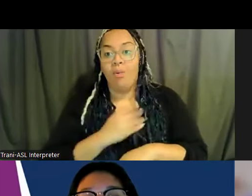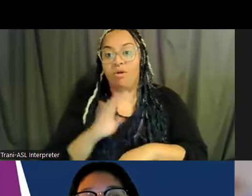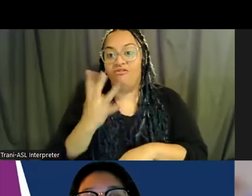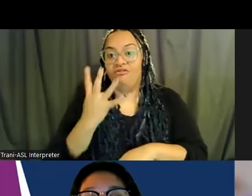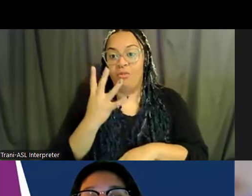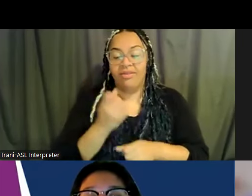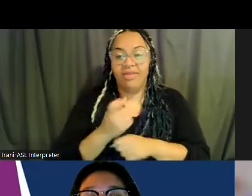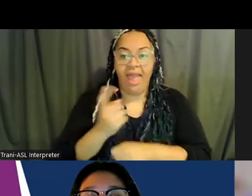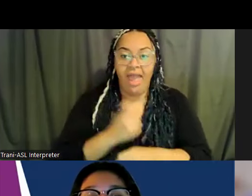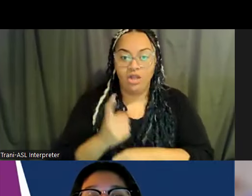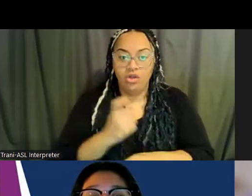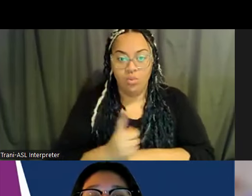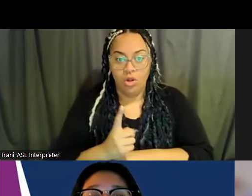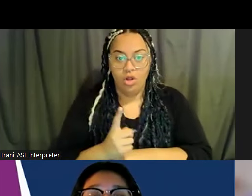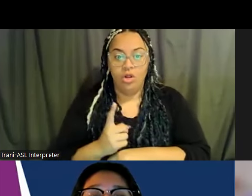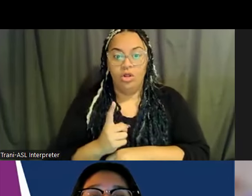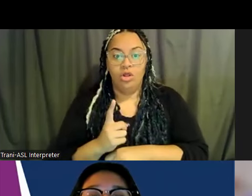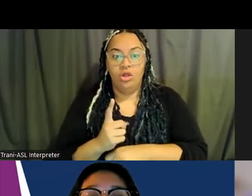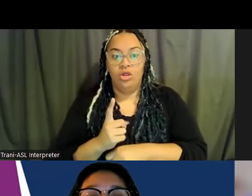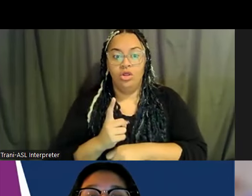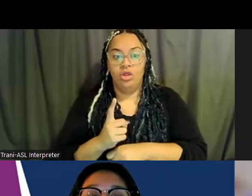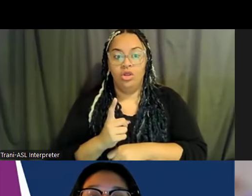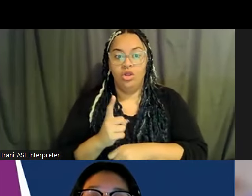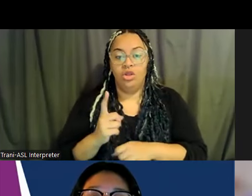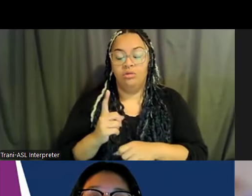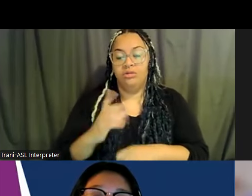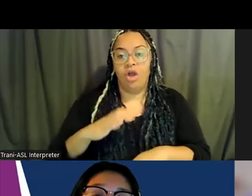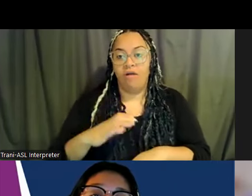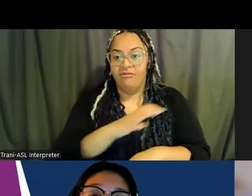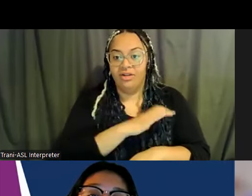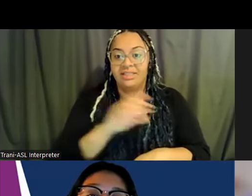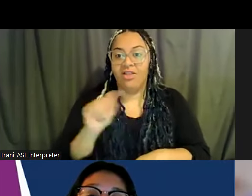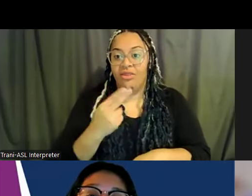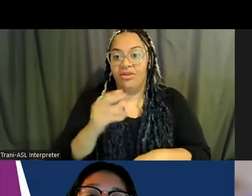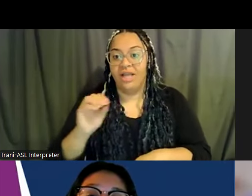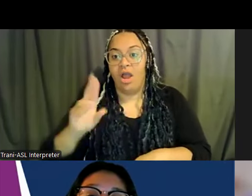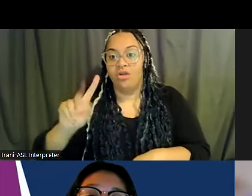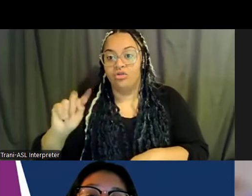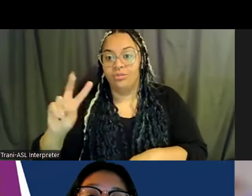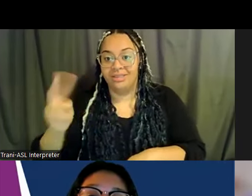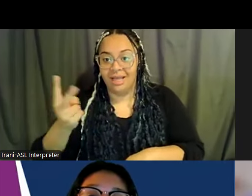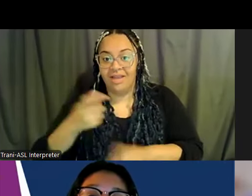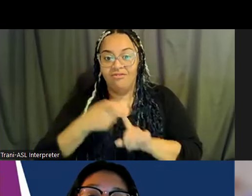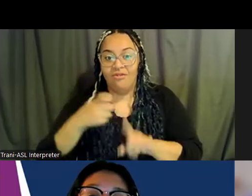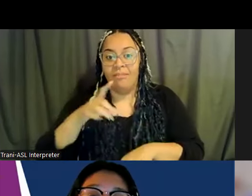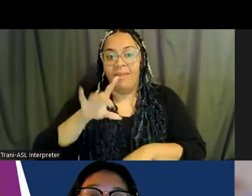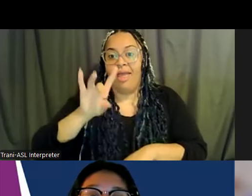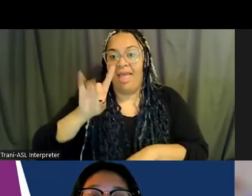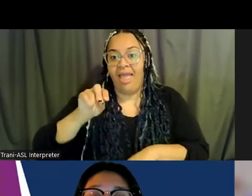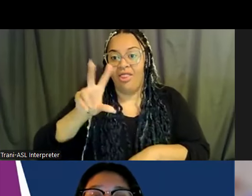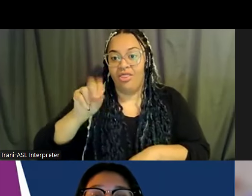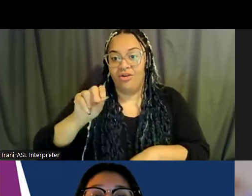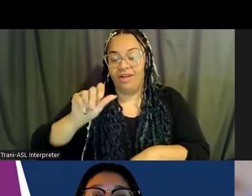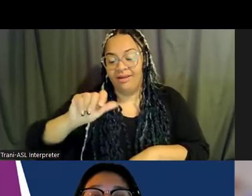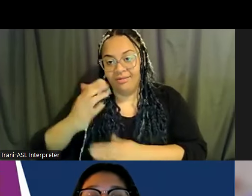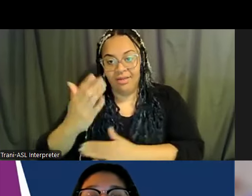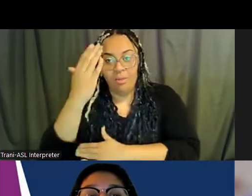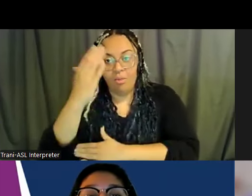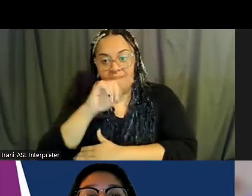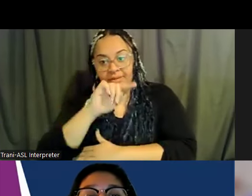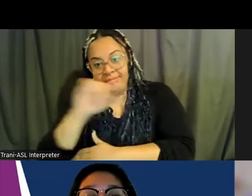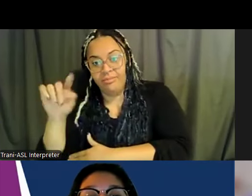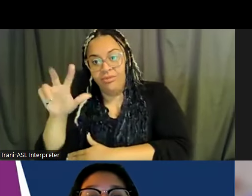Suicide Prevention Coalition Conference. It is Thursday, October 2nd. It is from 8:30 a.m. to 3:30 p.m. full